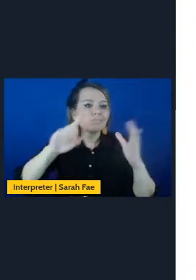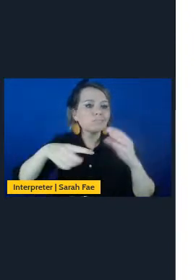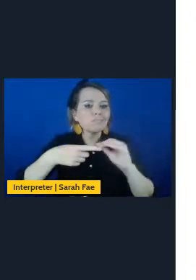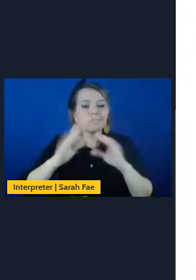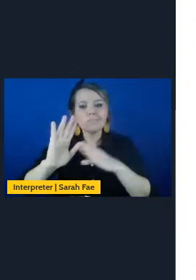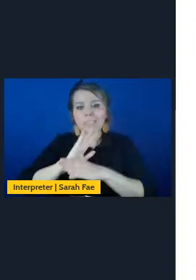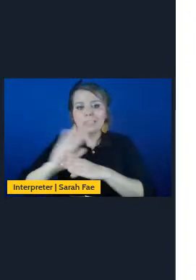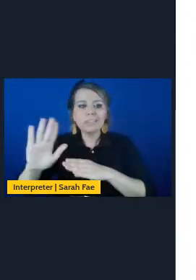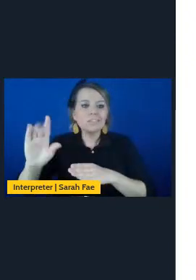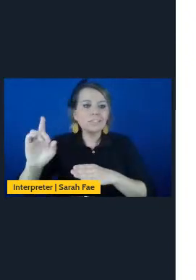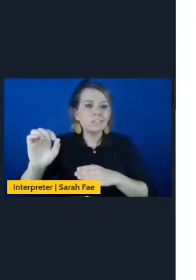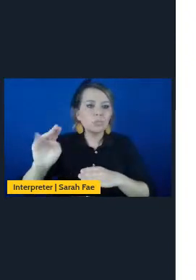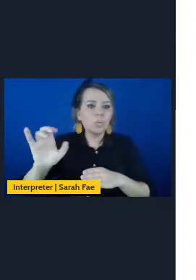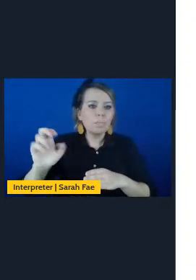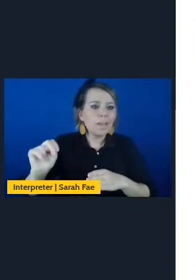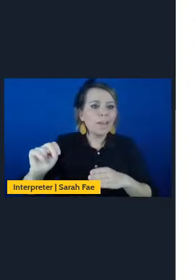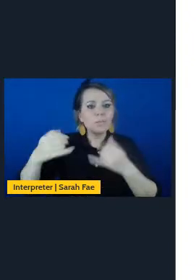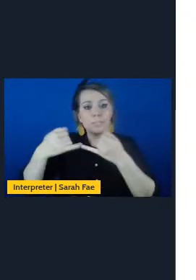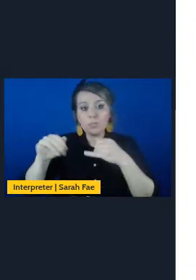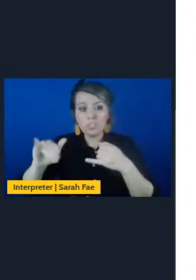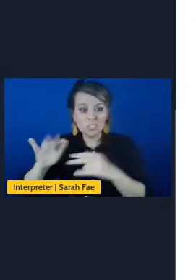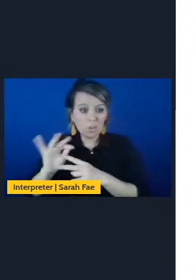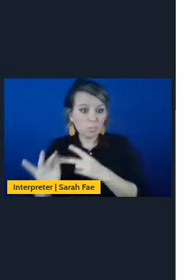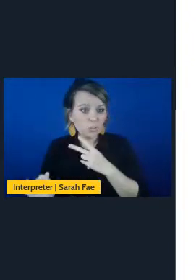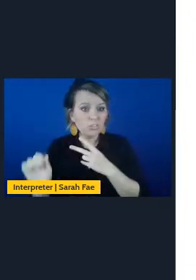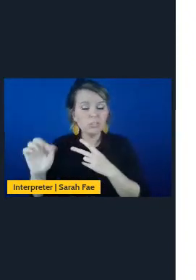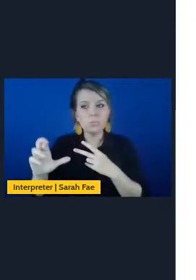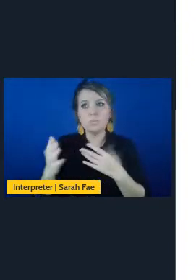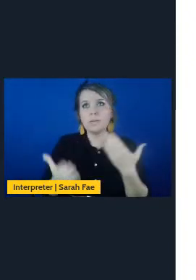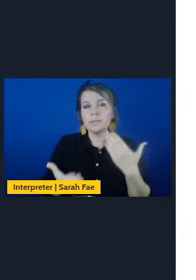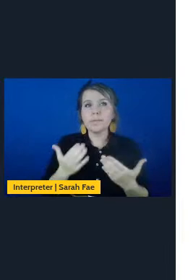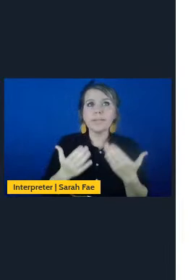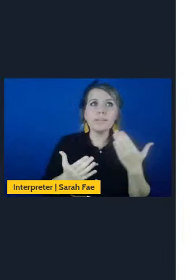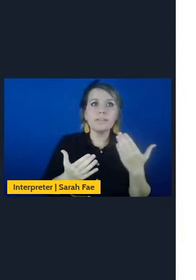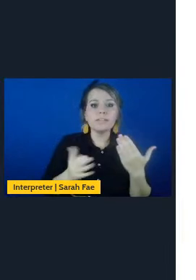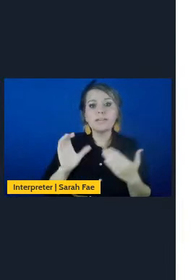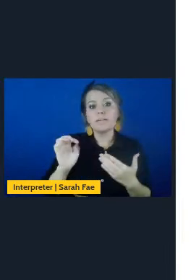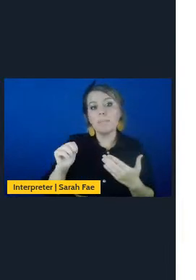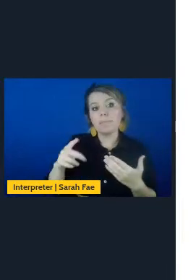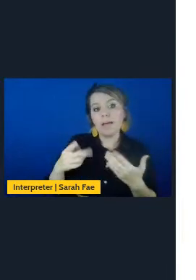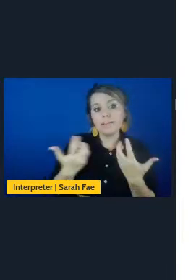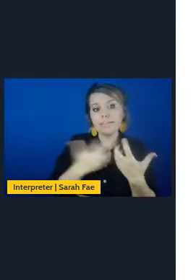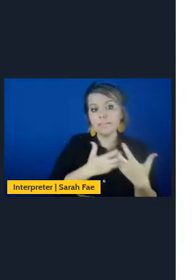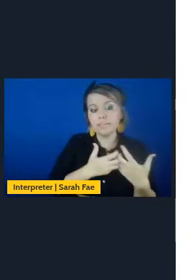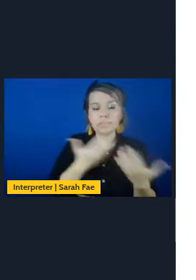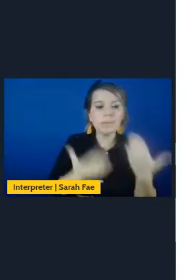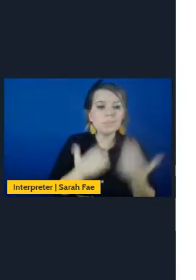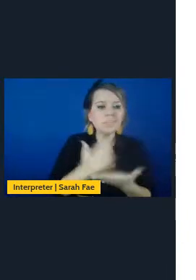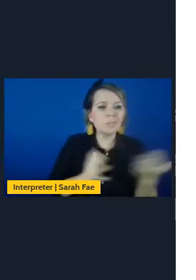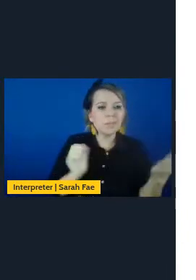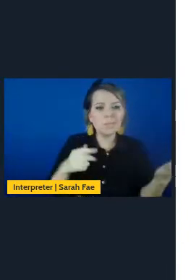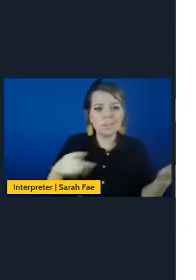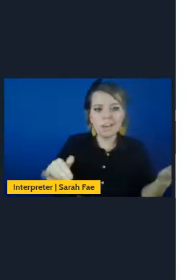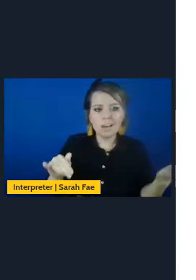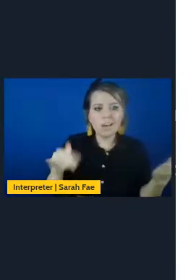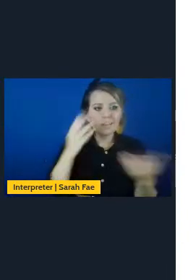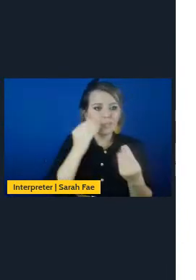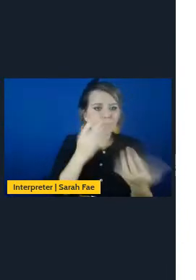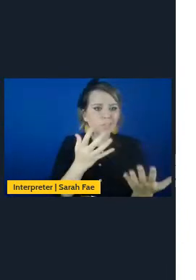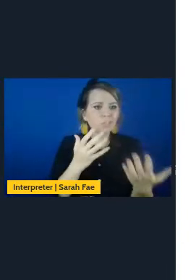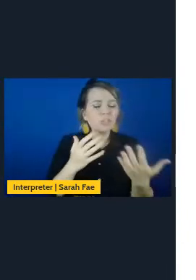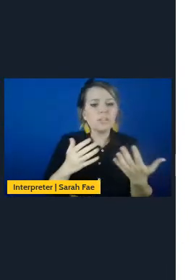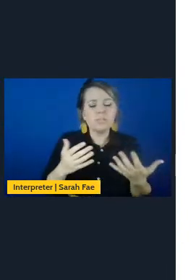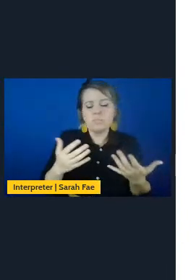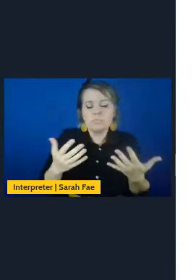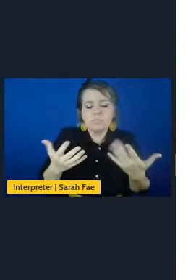bounded context as a boundary, or maybe regulatory compliance. If you have some PII information or not, you may want to split your